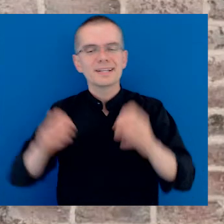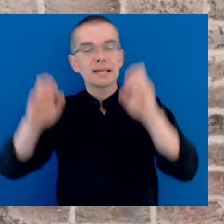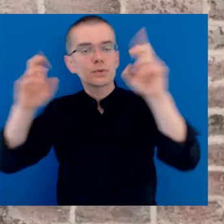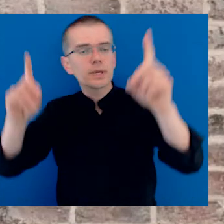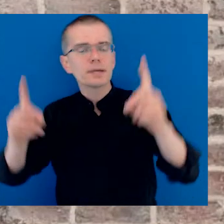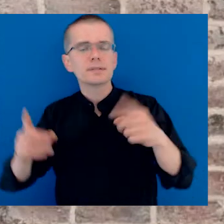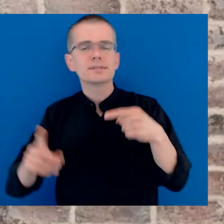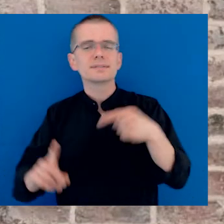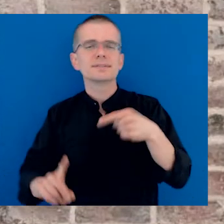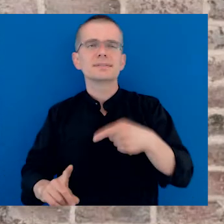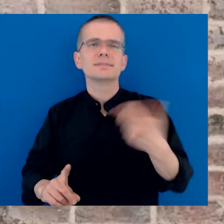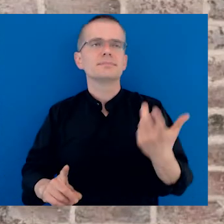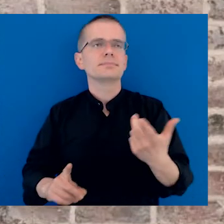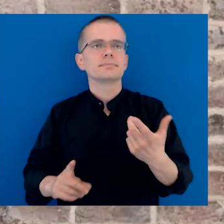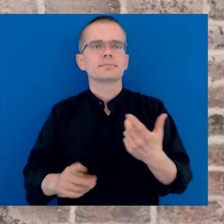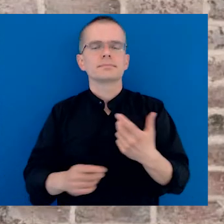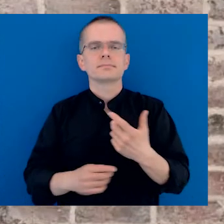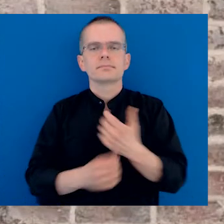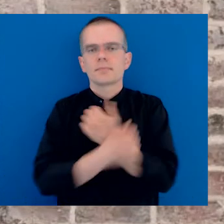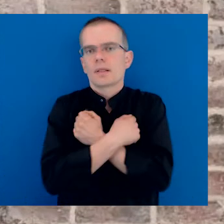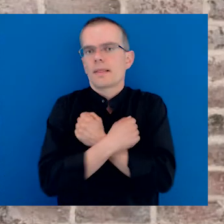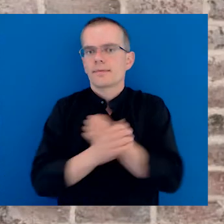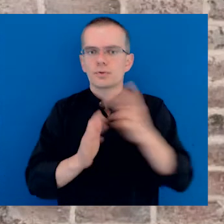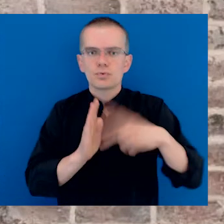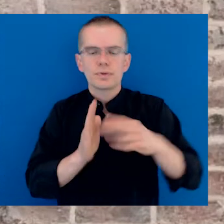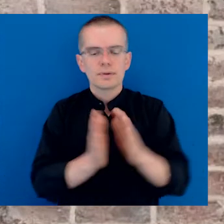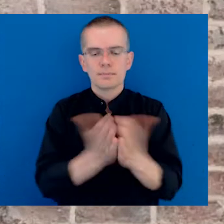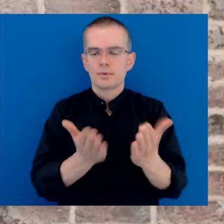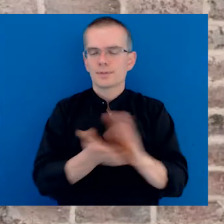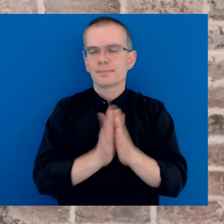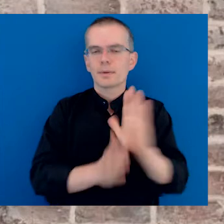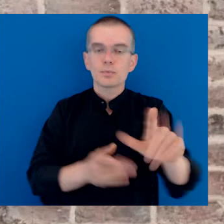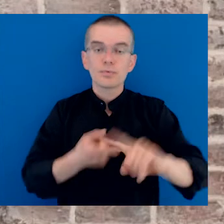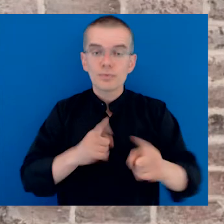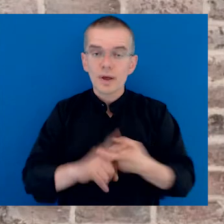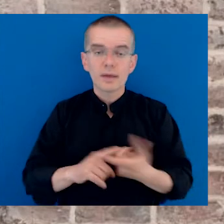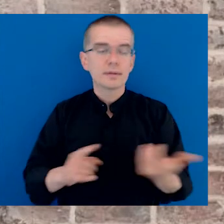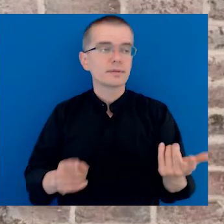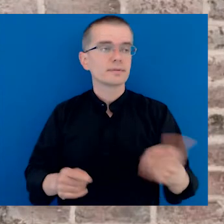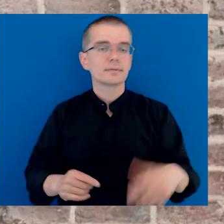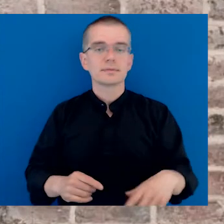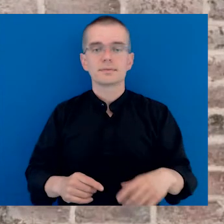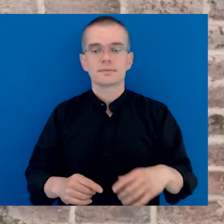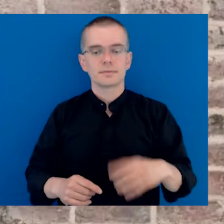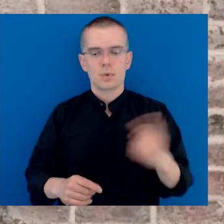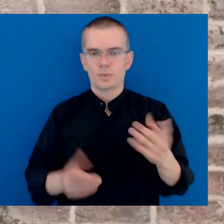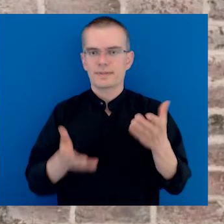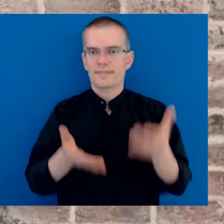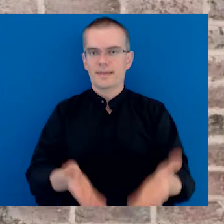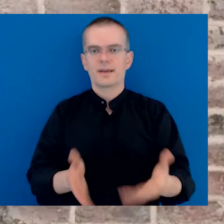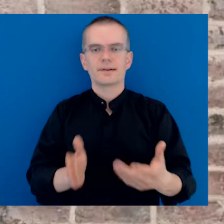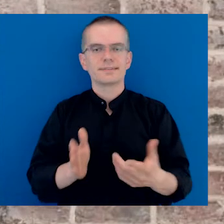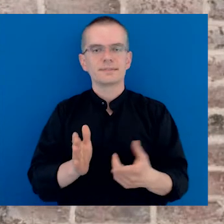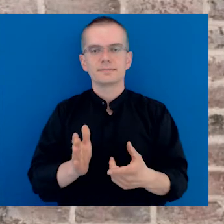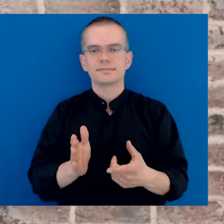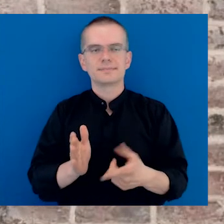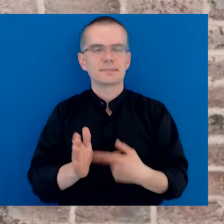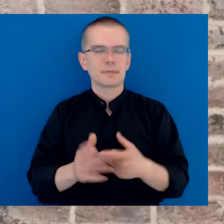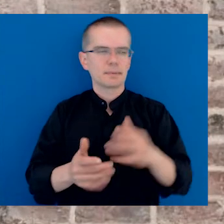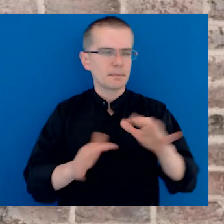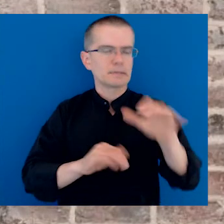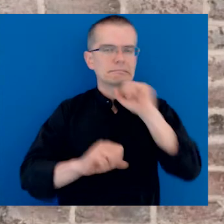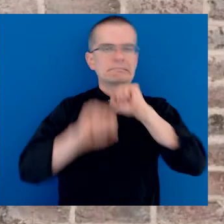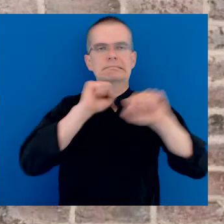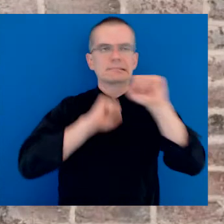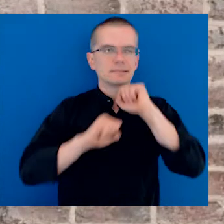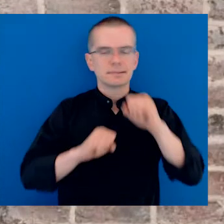just loving to read. Books can be your friends. They are always there to turn to because things are not always going to go